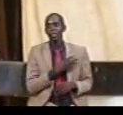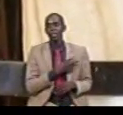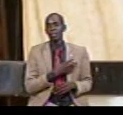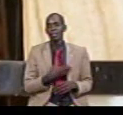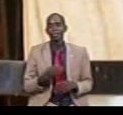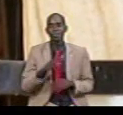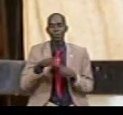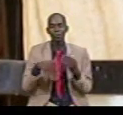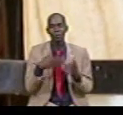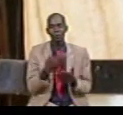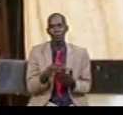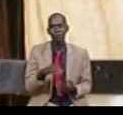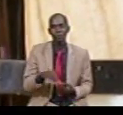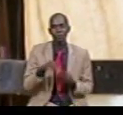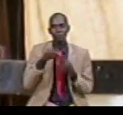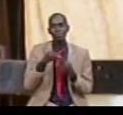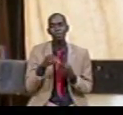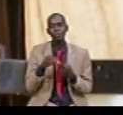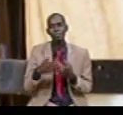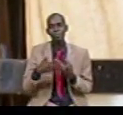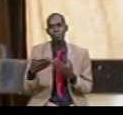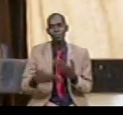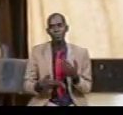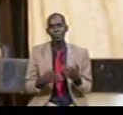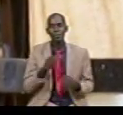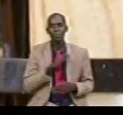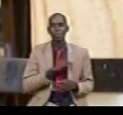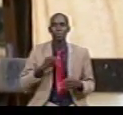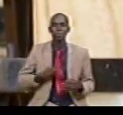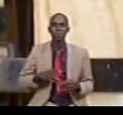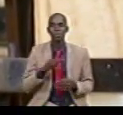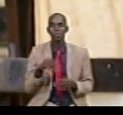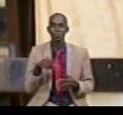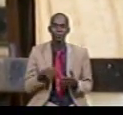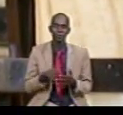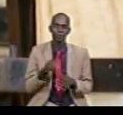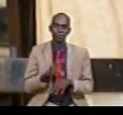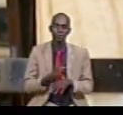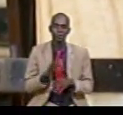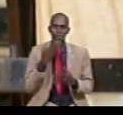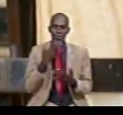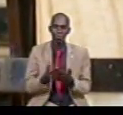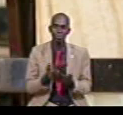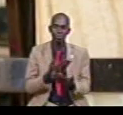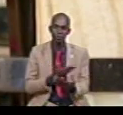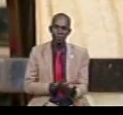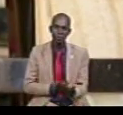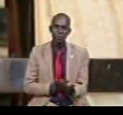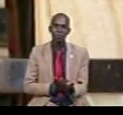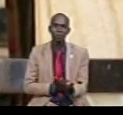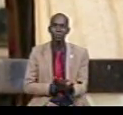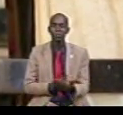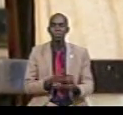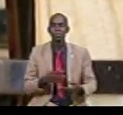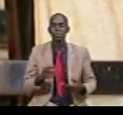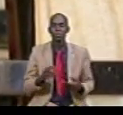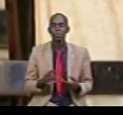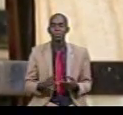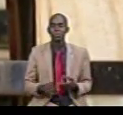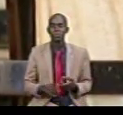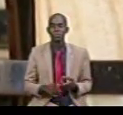gentlemen, members of D.Life Bible Church, good morning. So dear Father in the